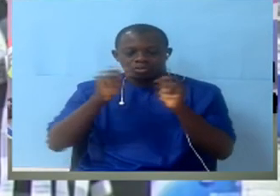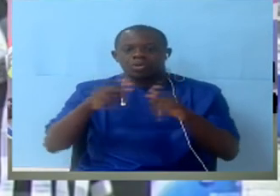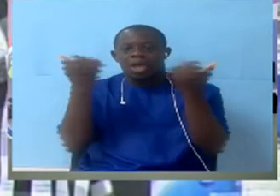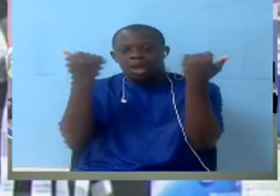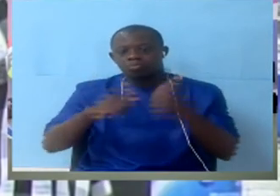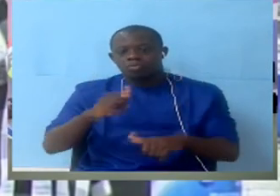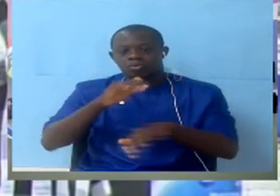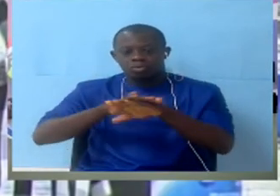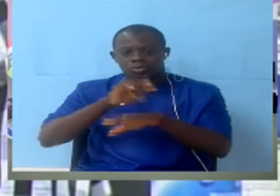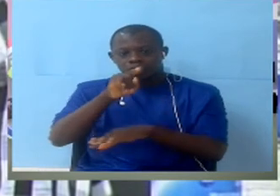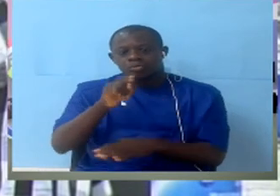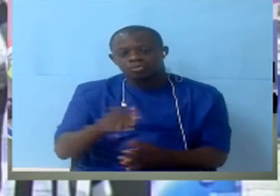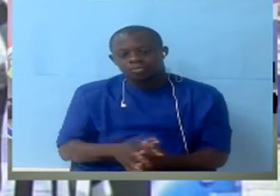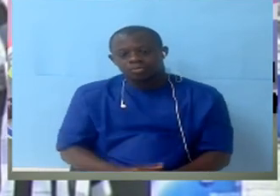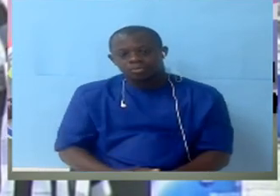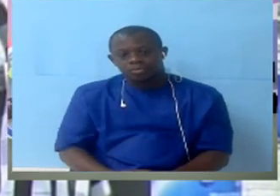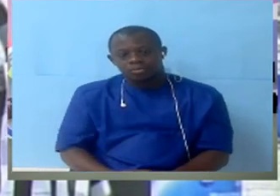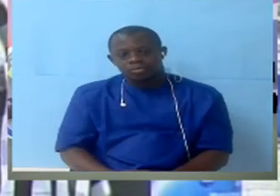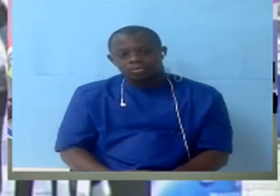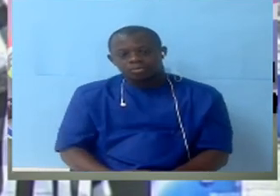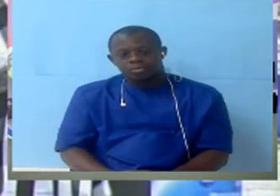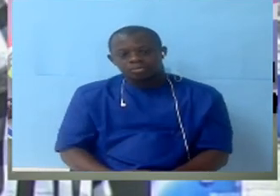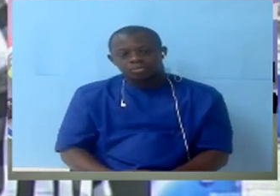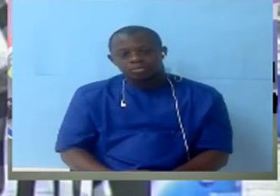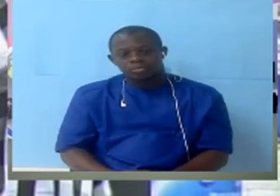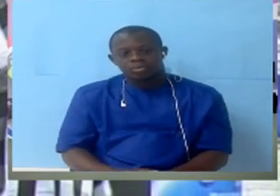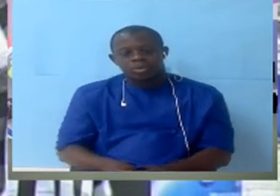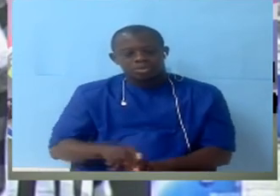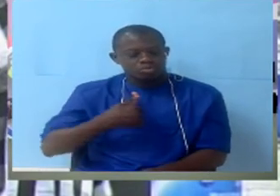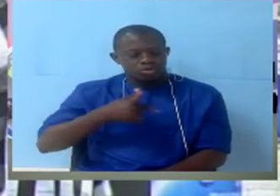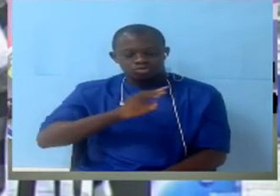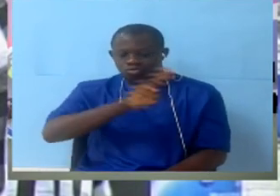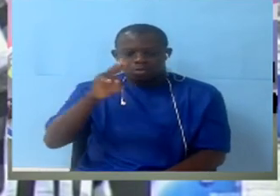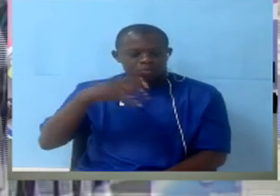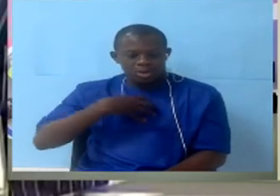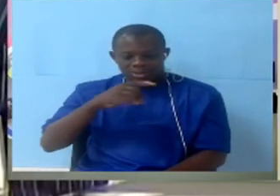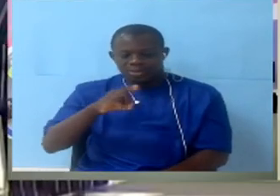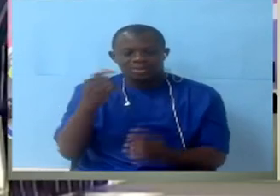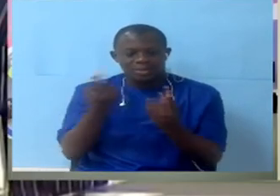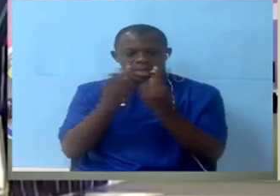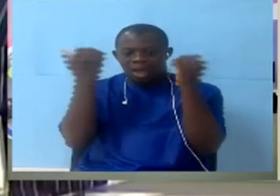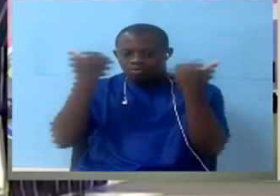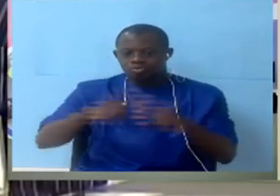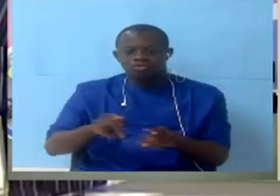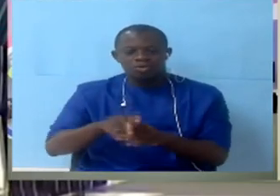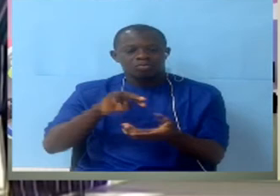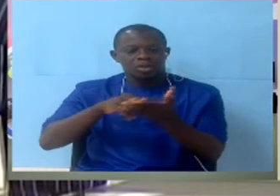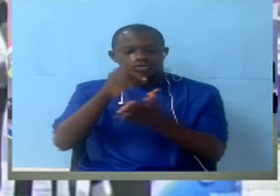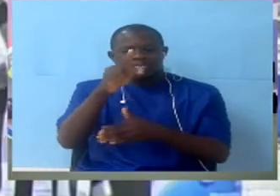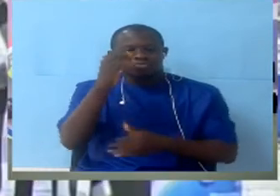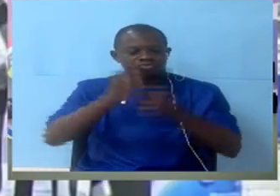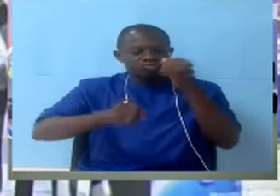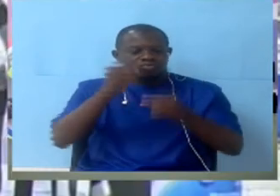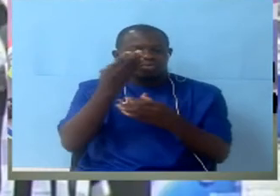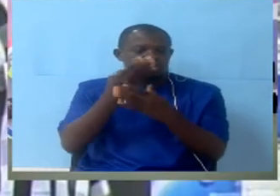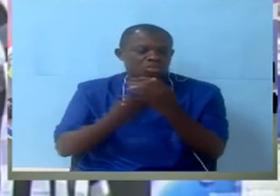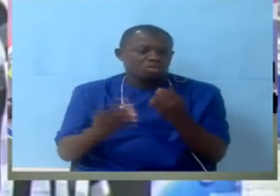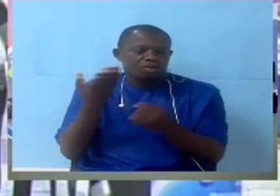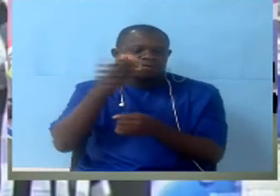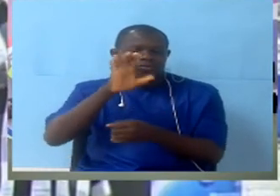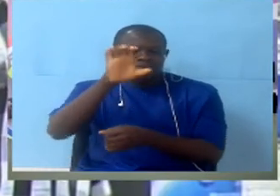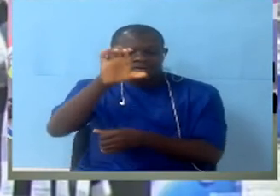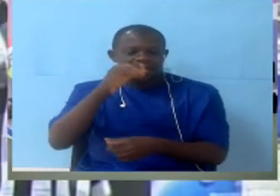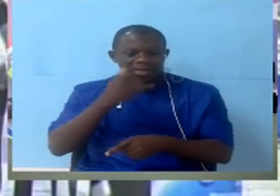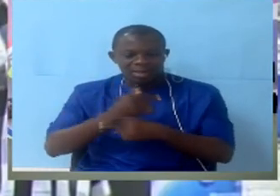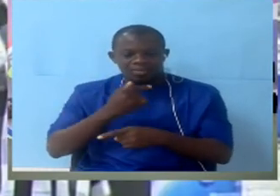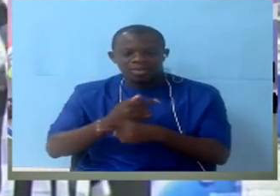ko ku sifa sikeno ilale. And mala fo yekena. I don't want that to happen to me. So you ran away? Ola ni na na bori, ka findi. Ha,